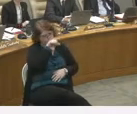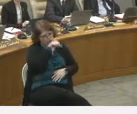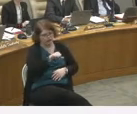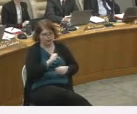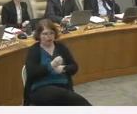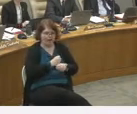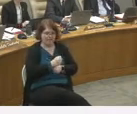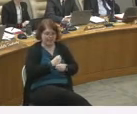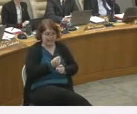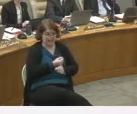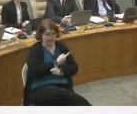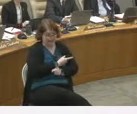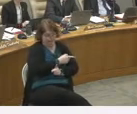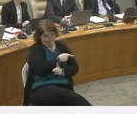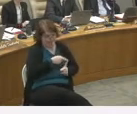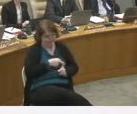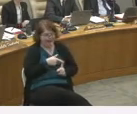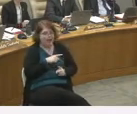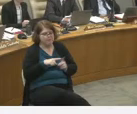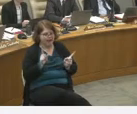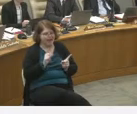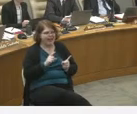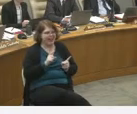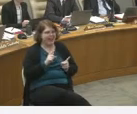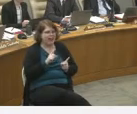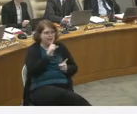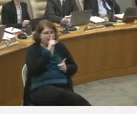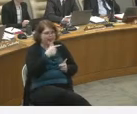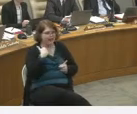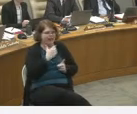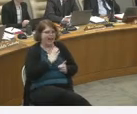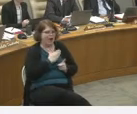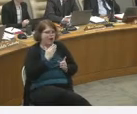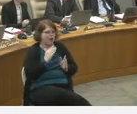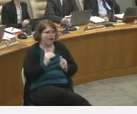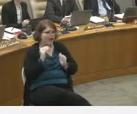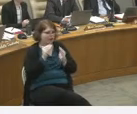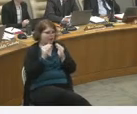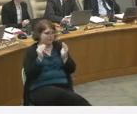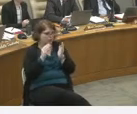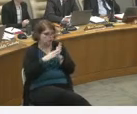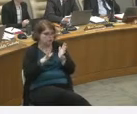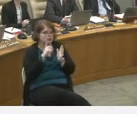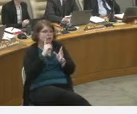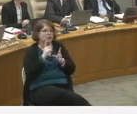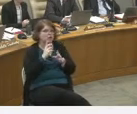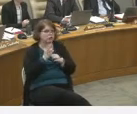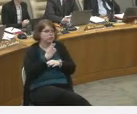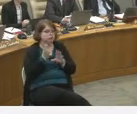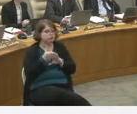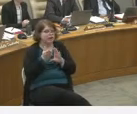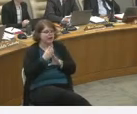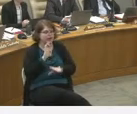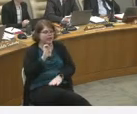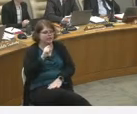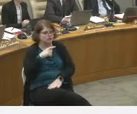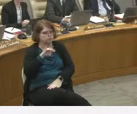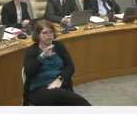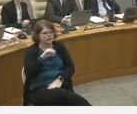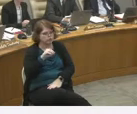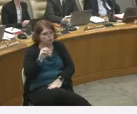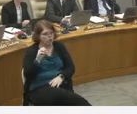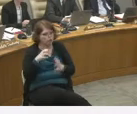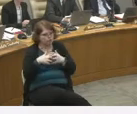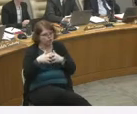as an aside but but really we have our higher level students making espresso machines two days a week and learning business